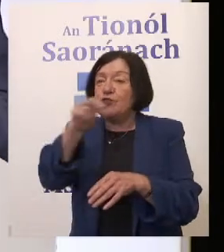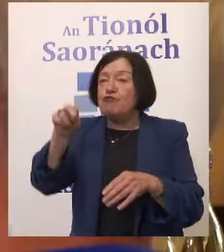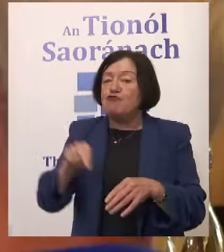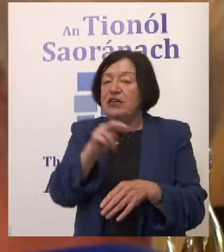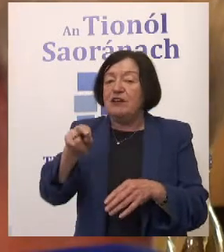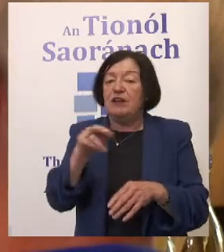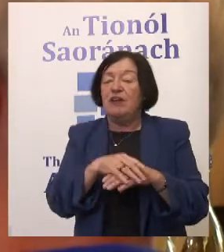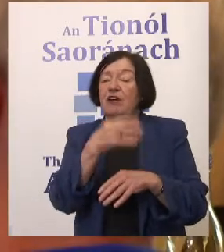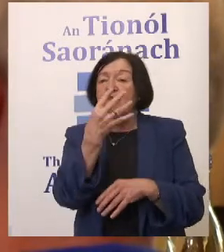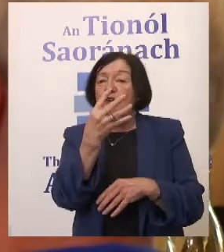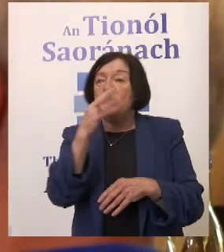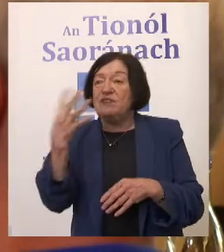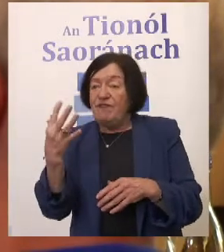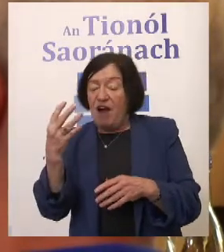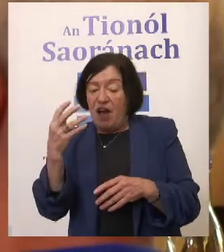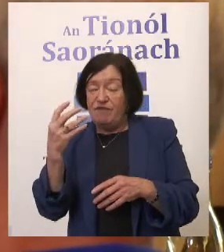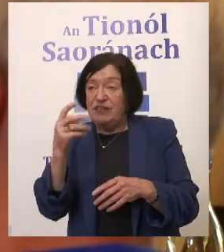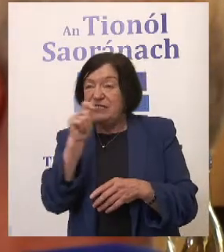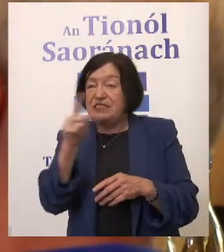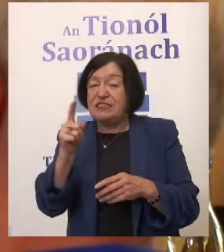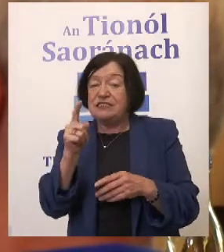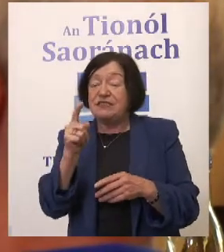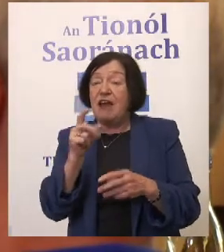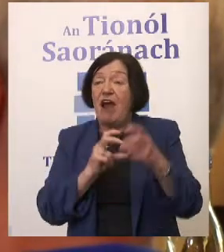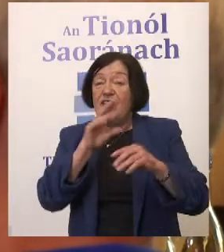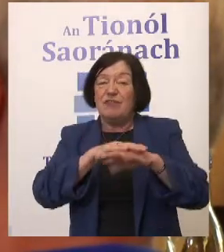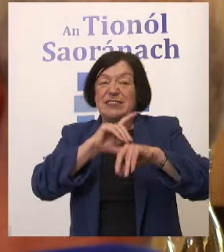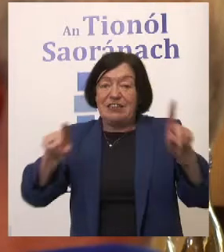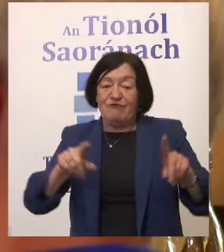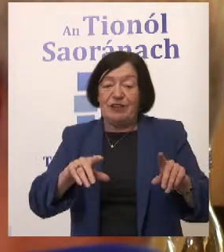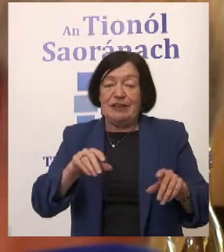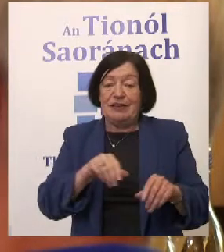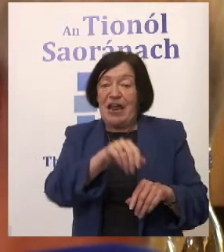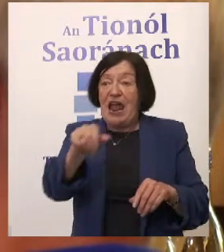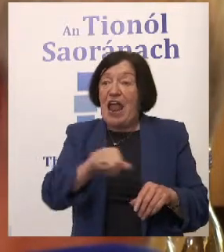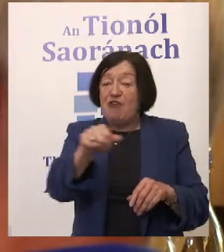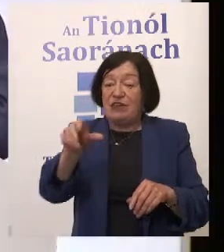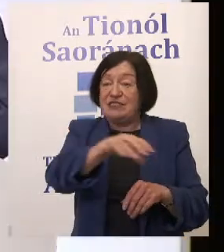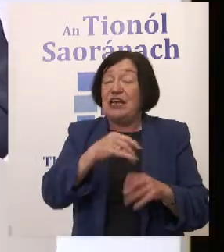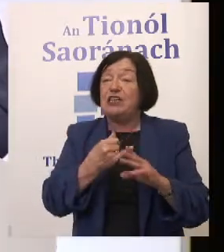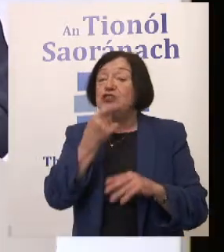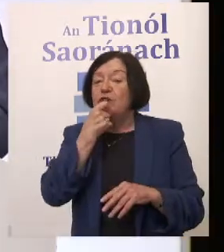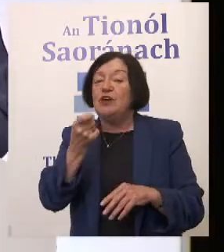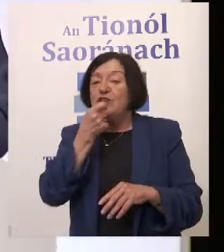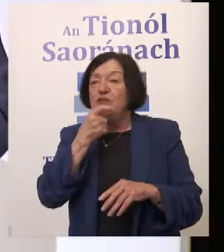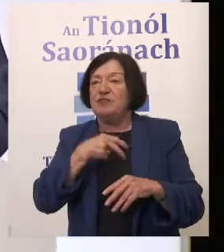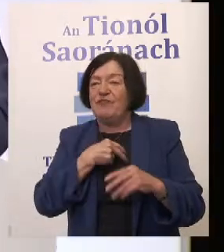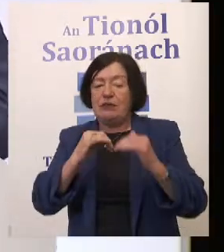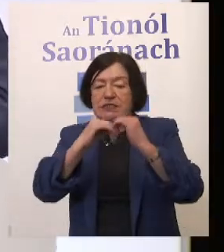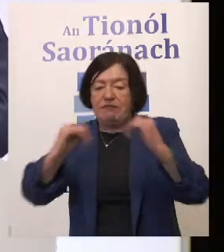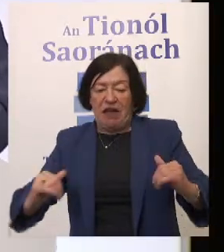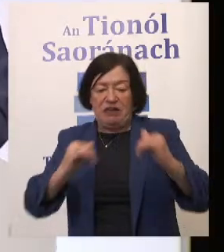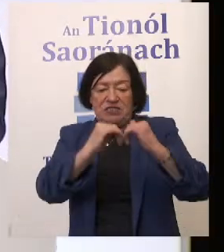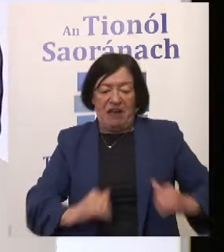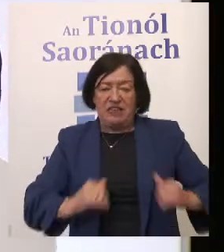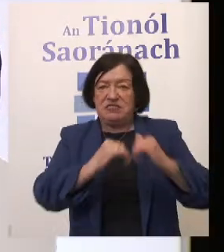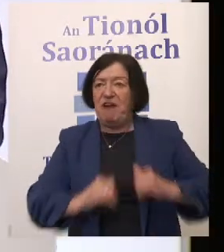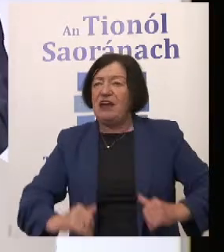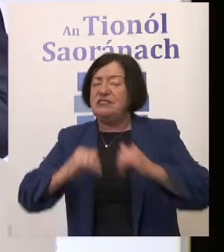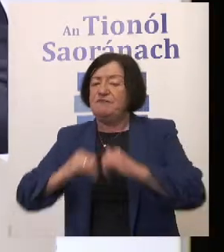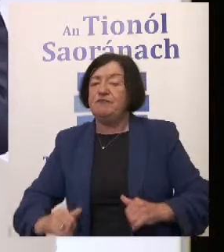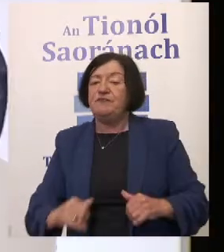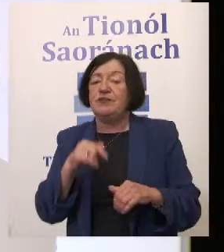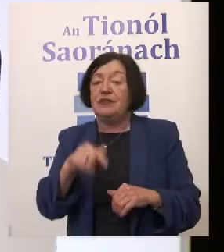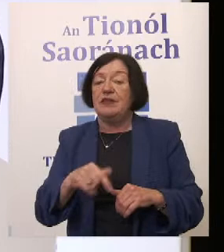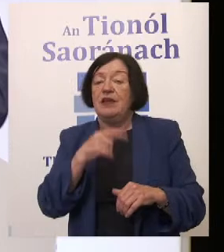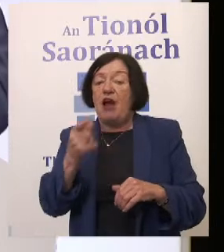45 TDs argue for 45 different regions and constituencies within Dublin, so Dublin is very divided. So always